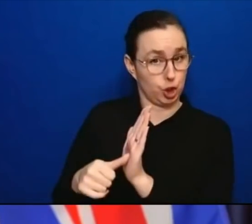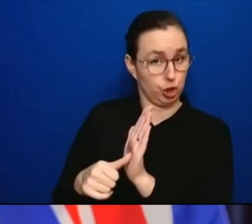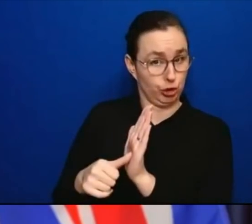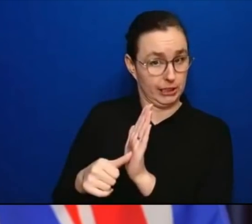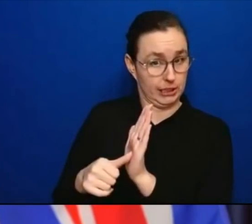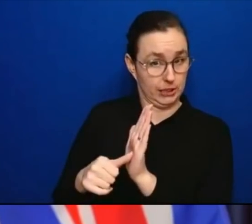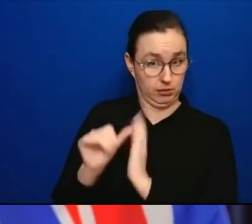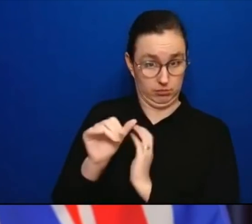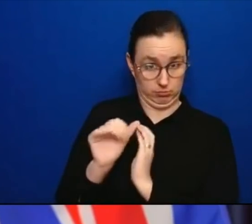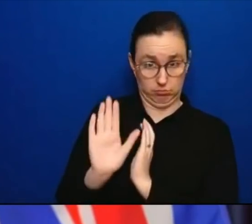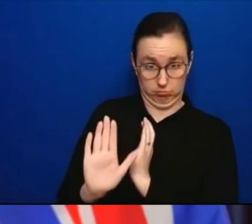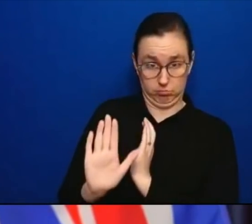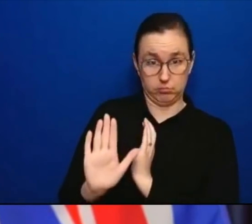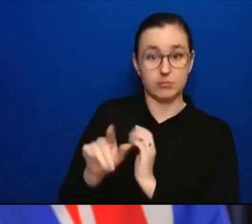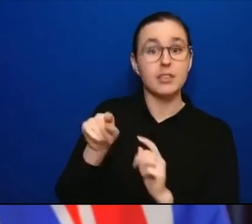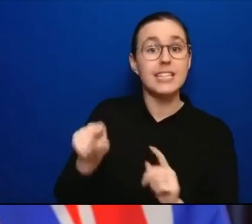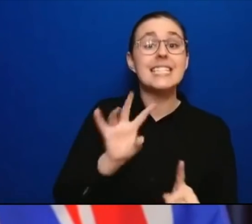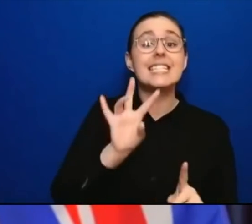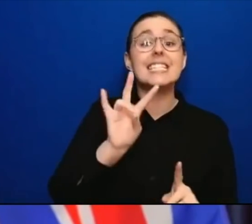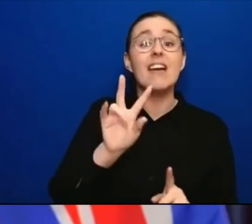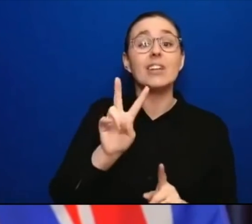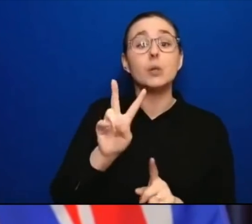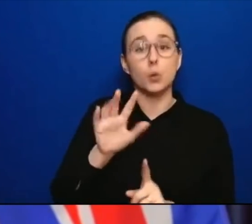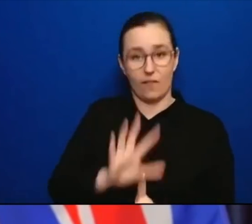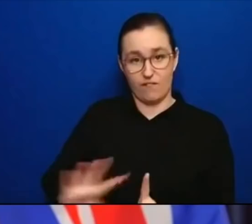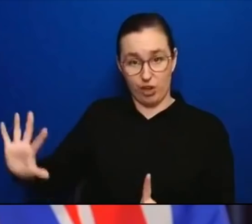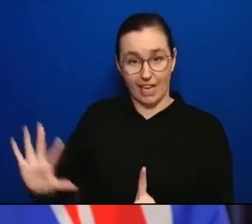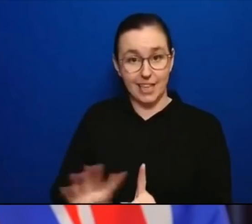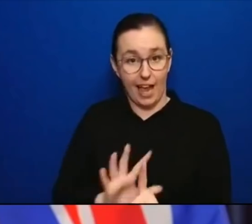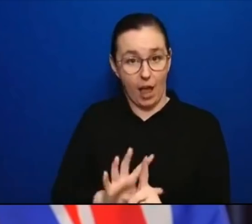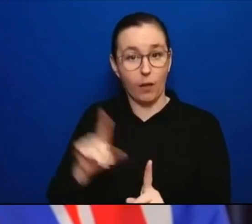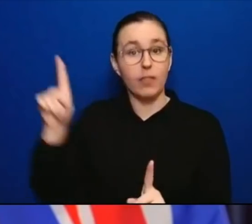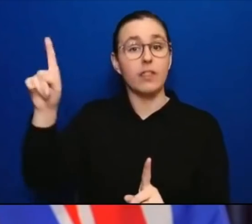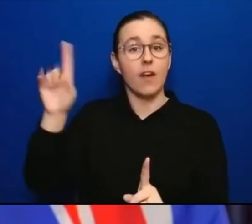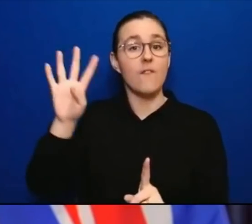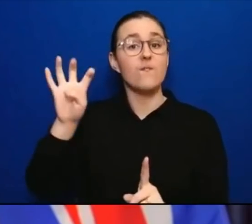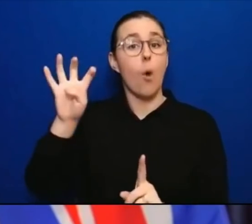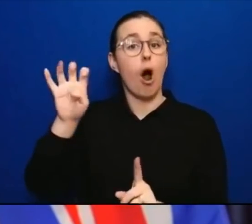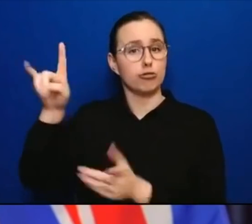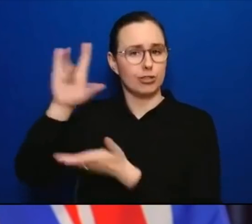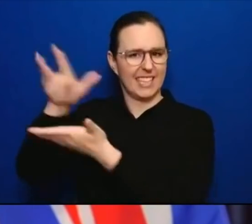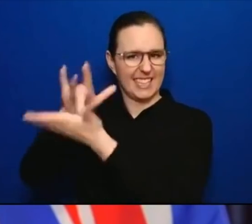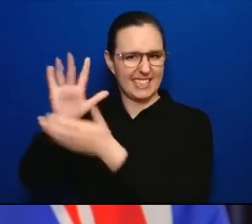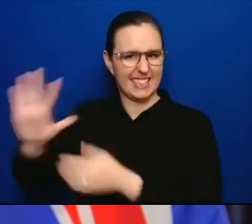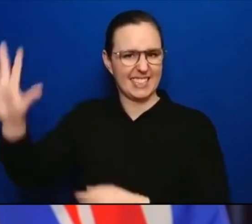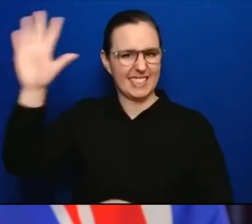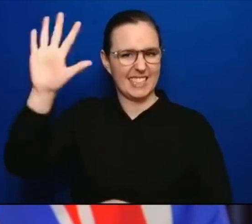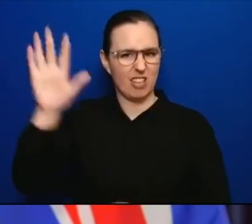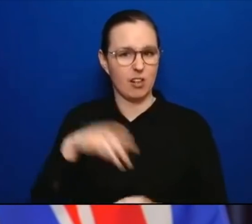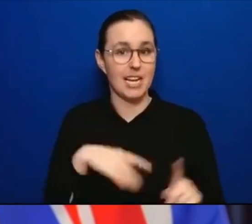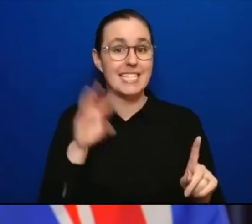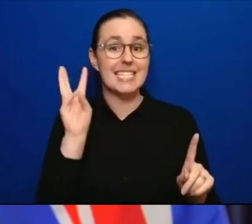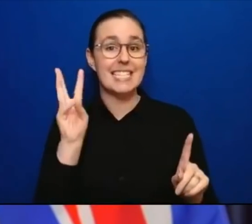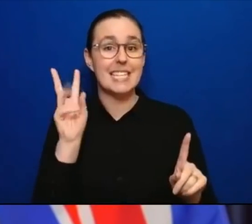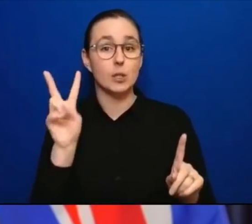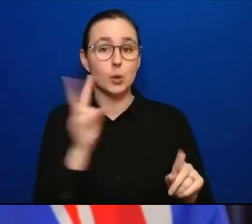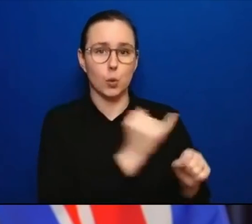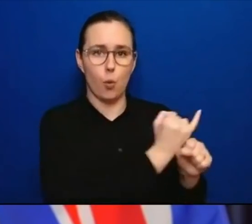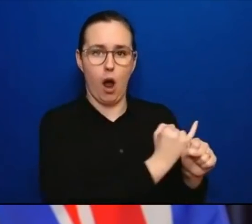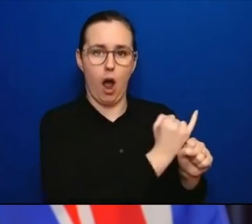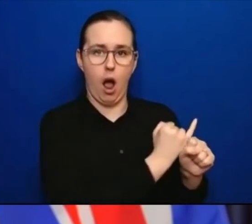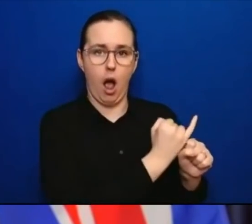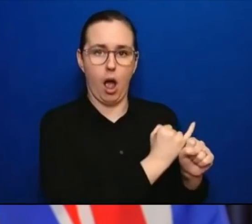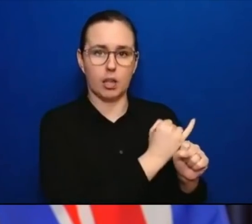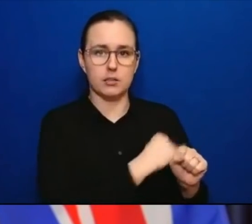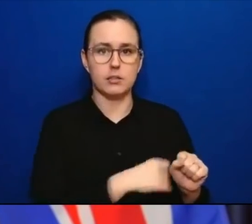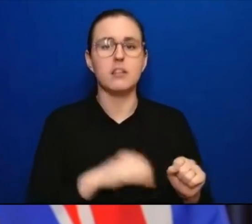548 non-urgent scheduled surgeries. That's 72 in Fraser Health, 400 in Interior Health, 62